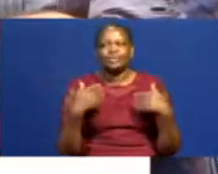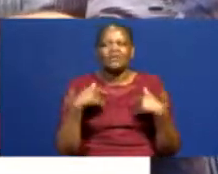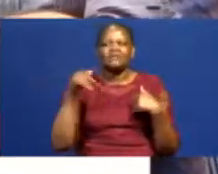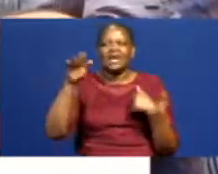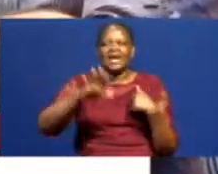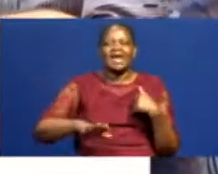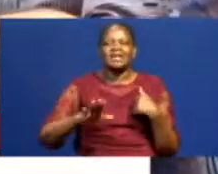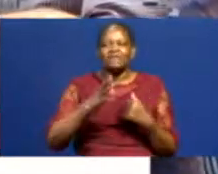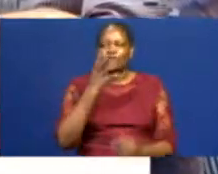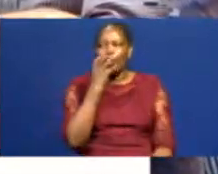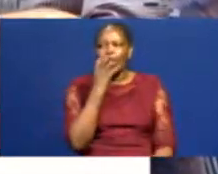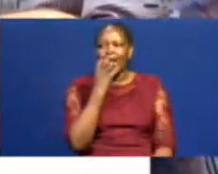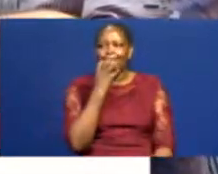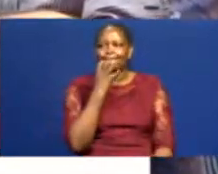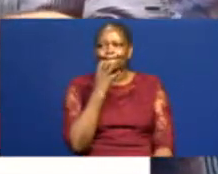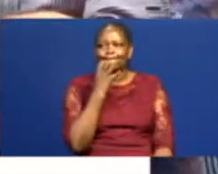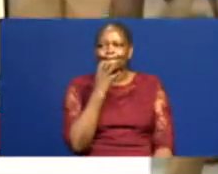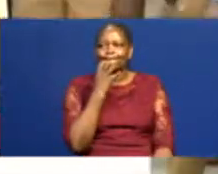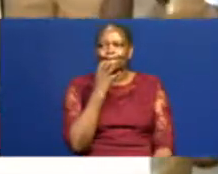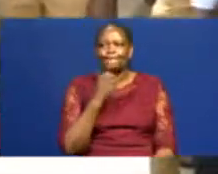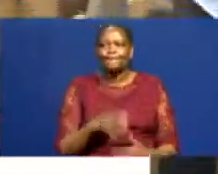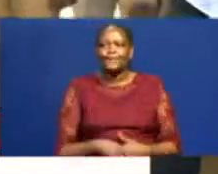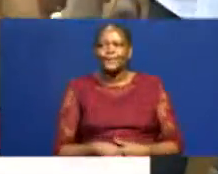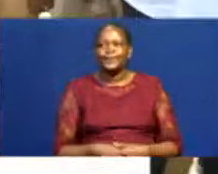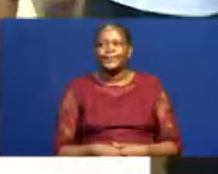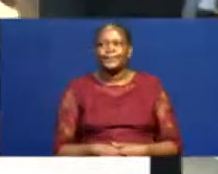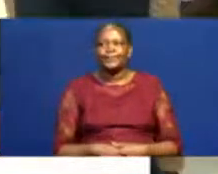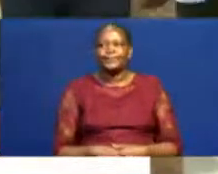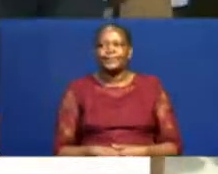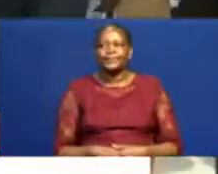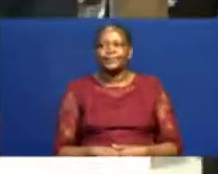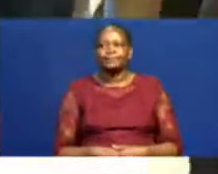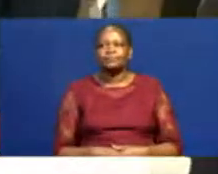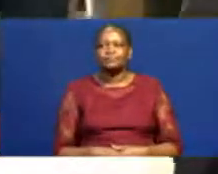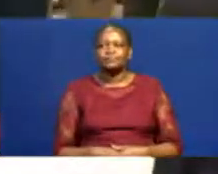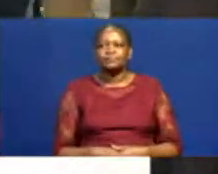ya ODM.